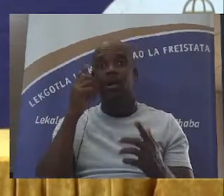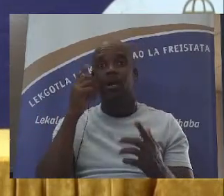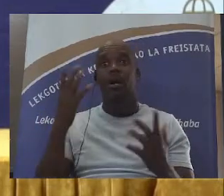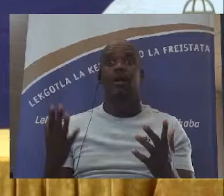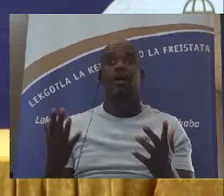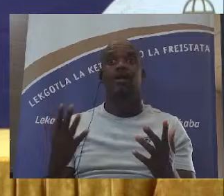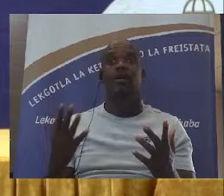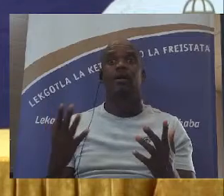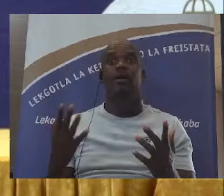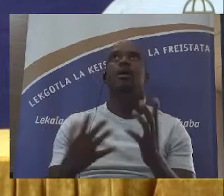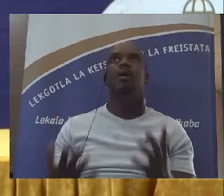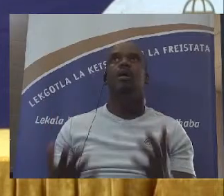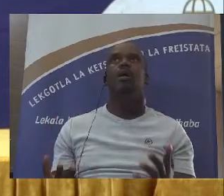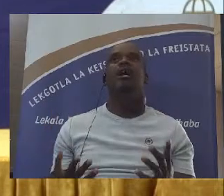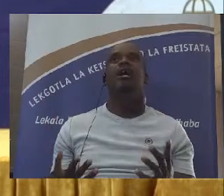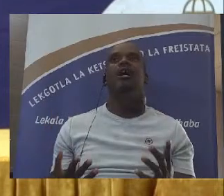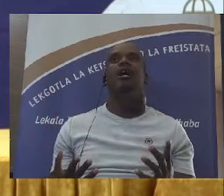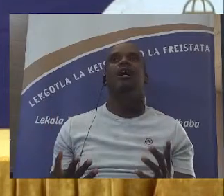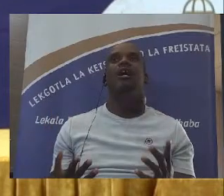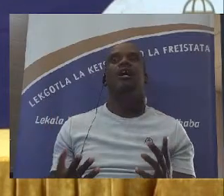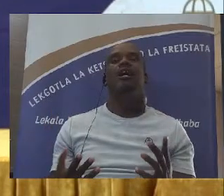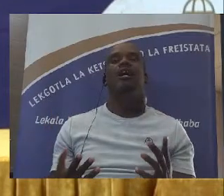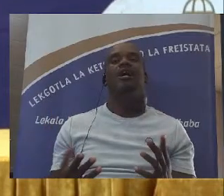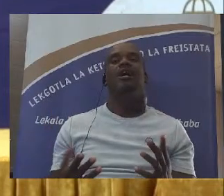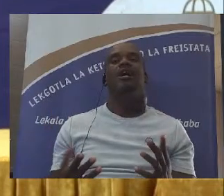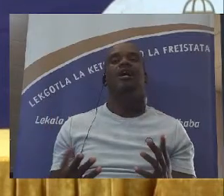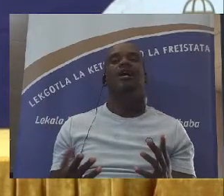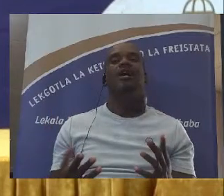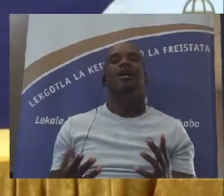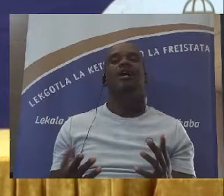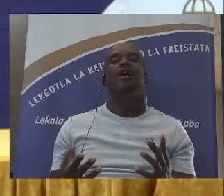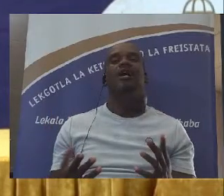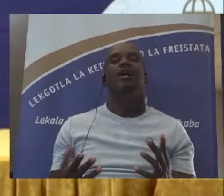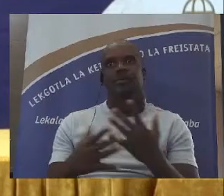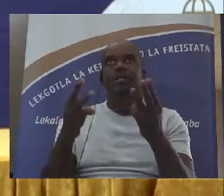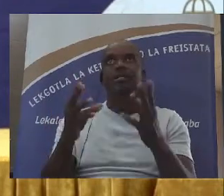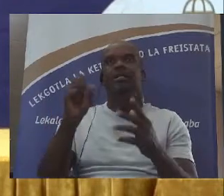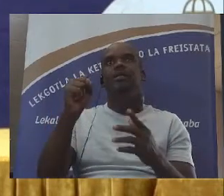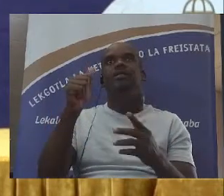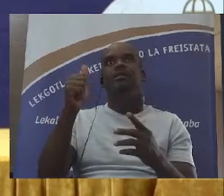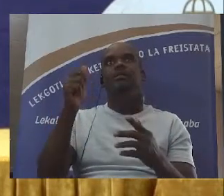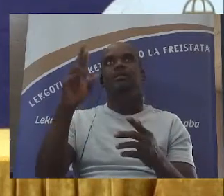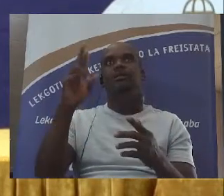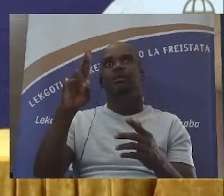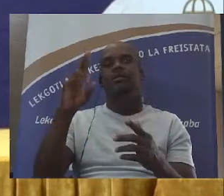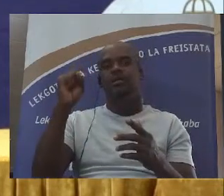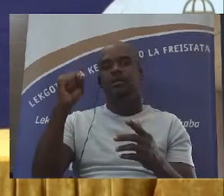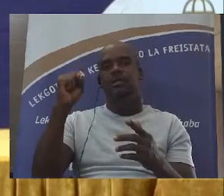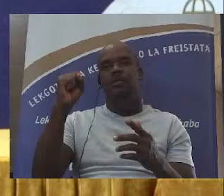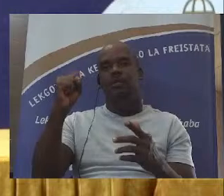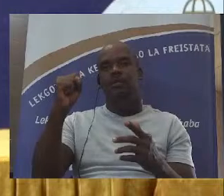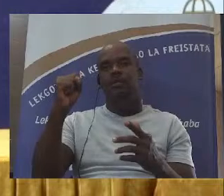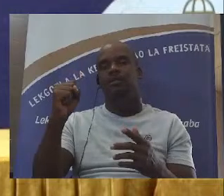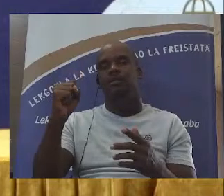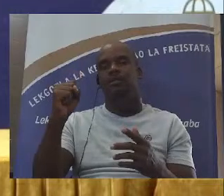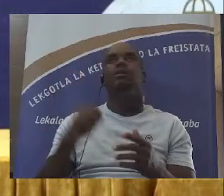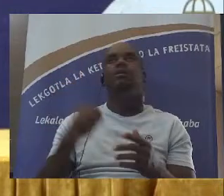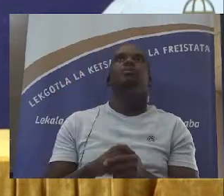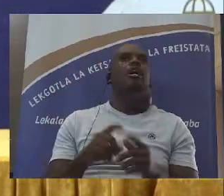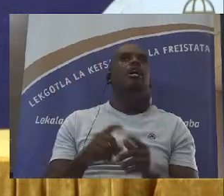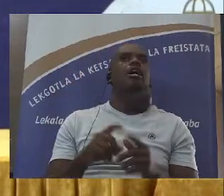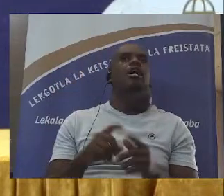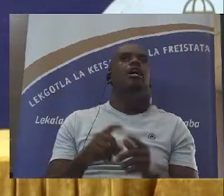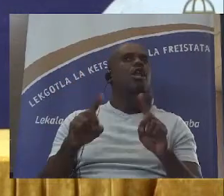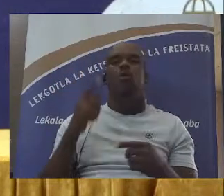the SARS information in terms of employment and in terms of turnover. But currently, There is no